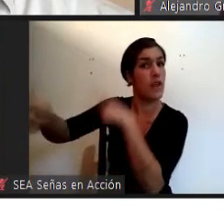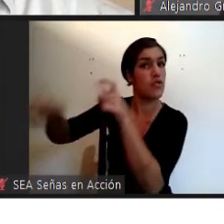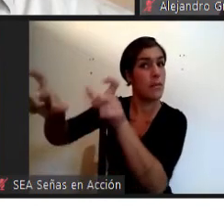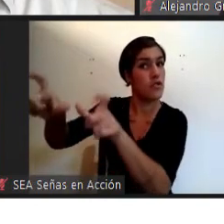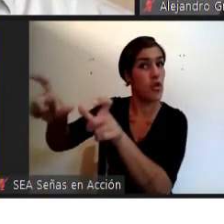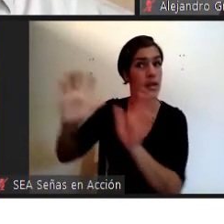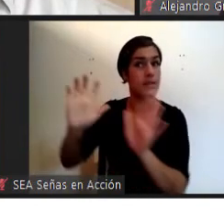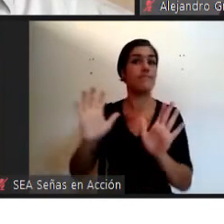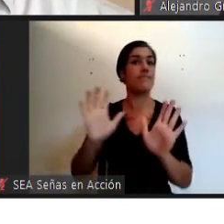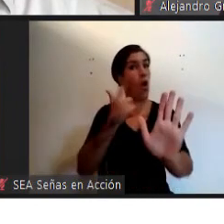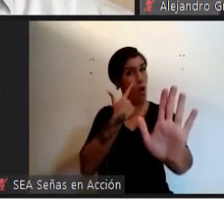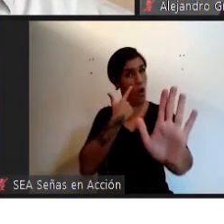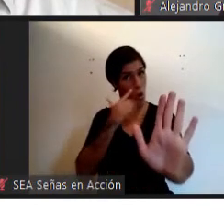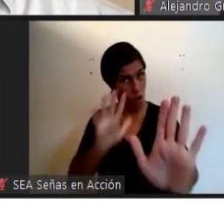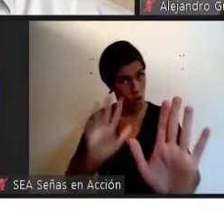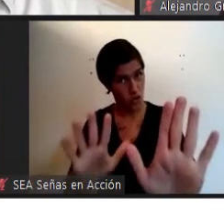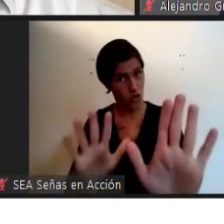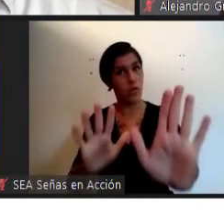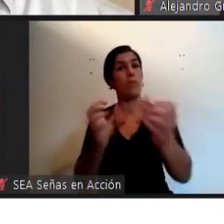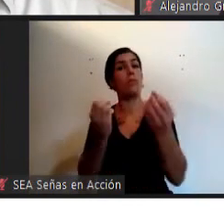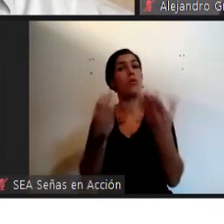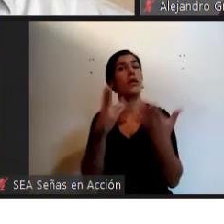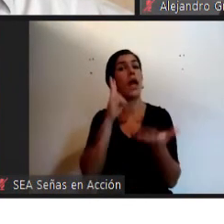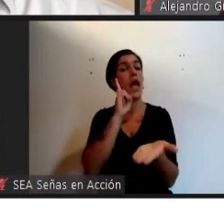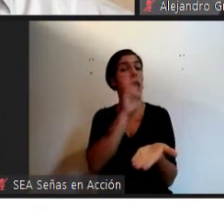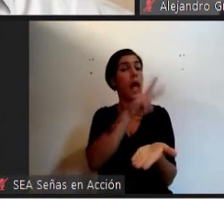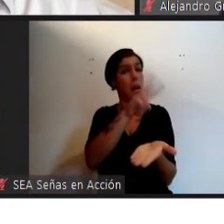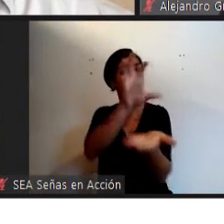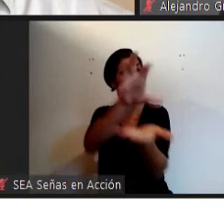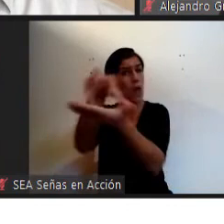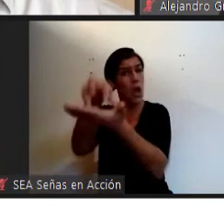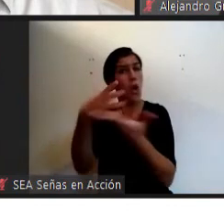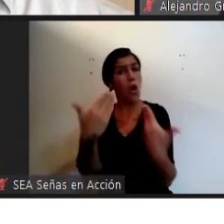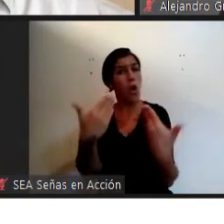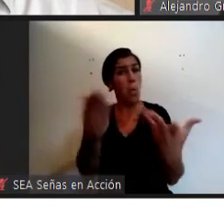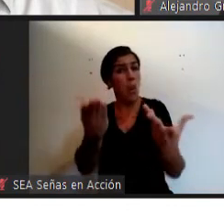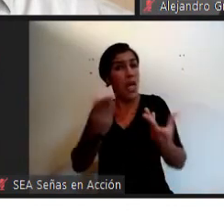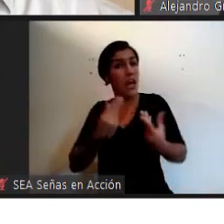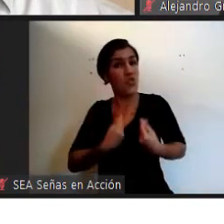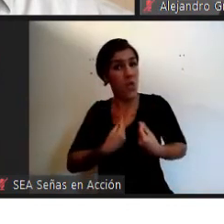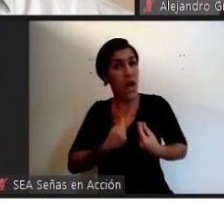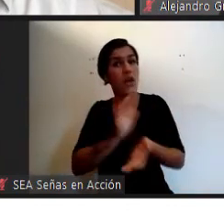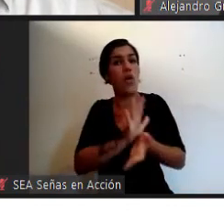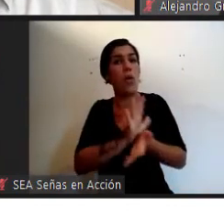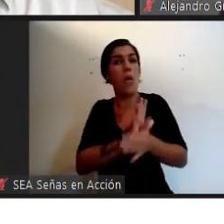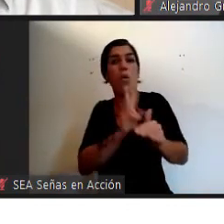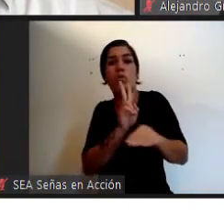can offer some sort of shelter, some sort of spiritual shelter,